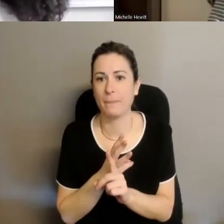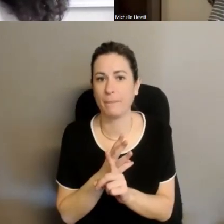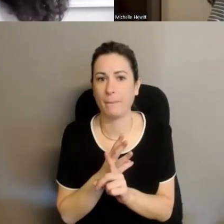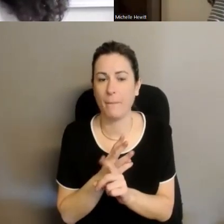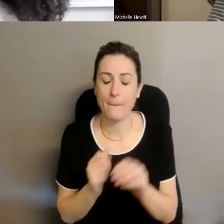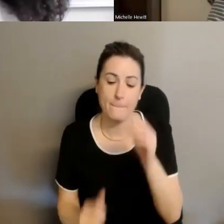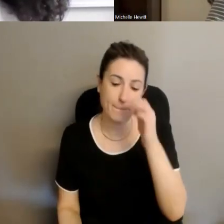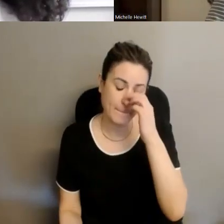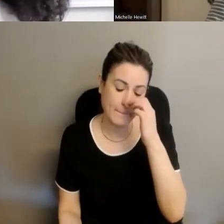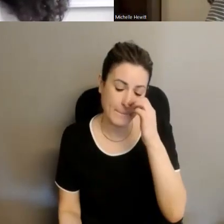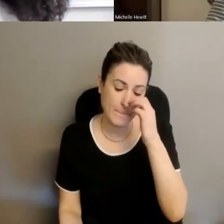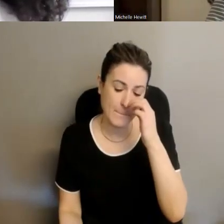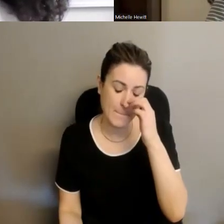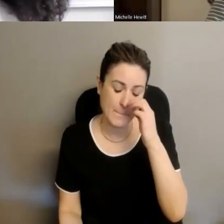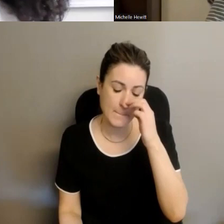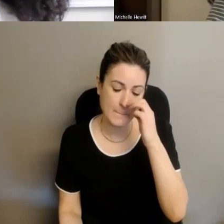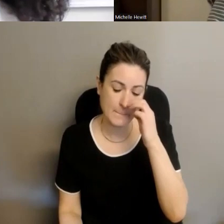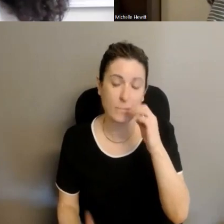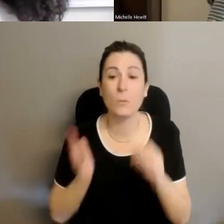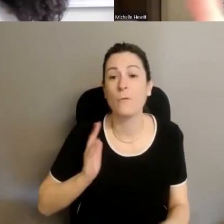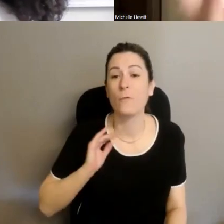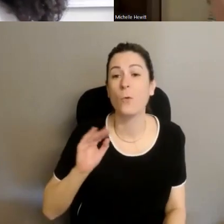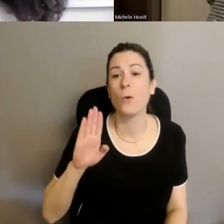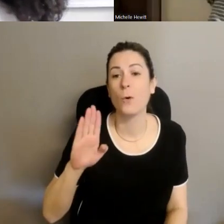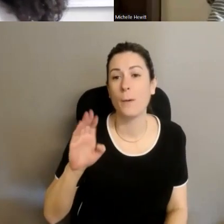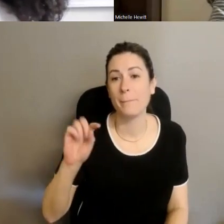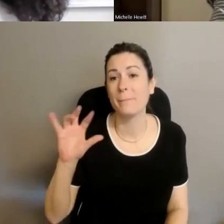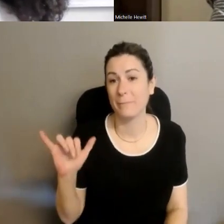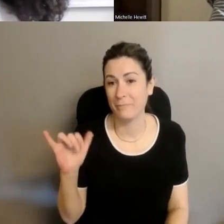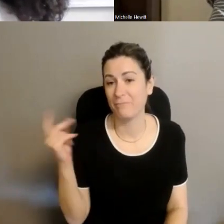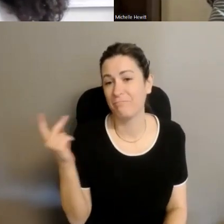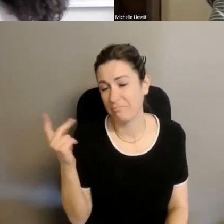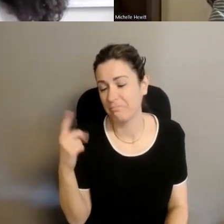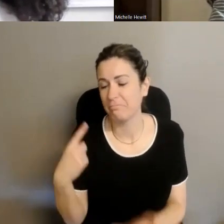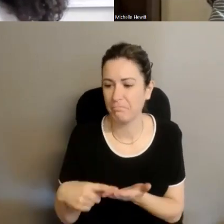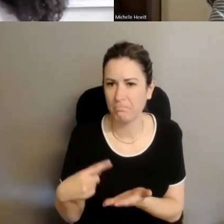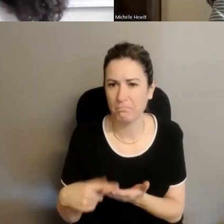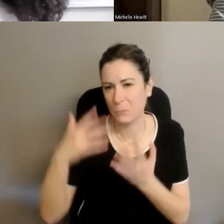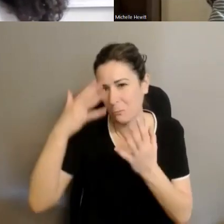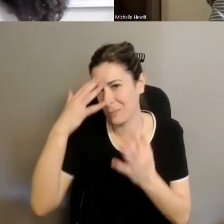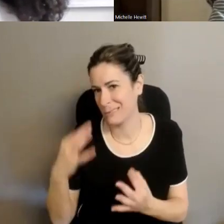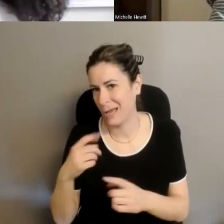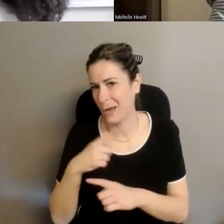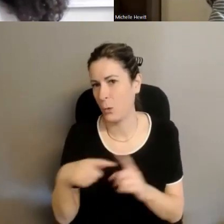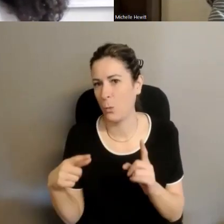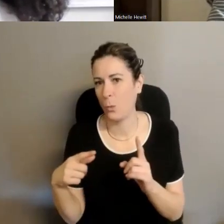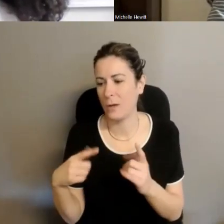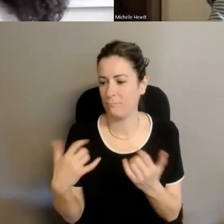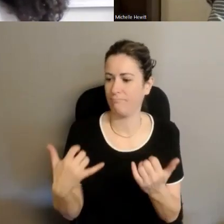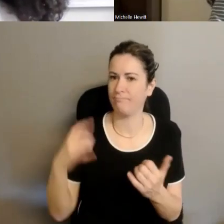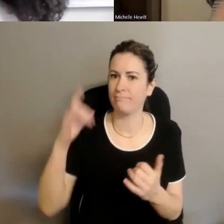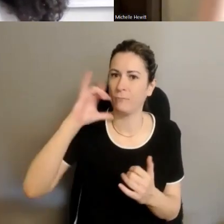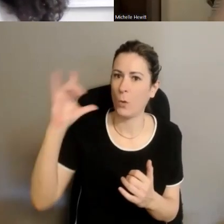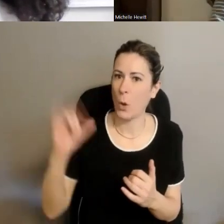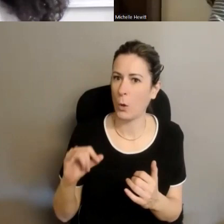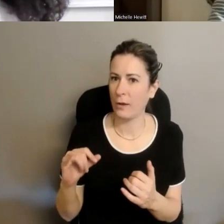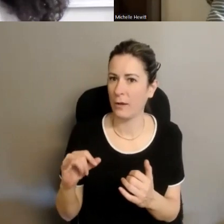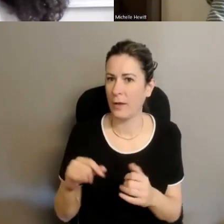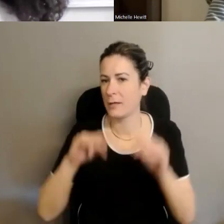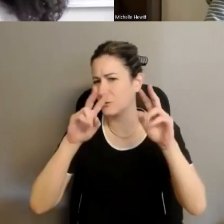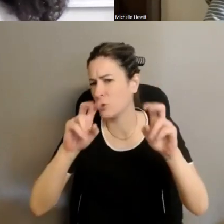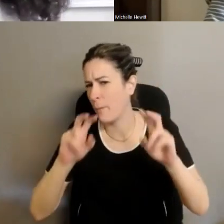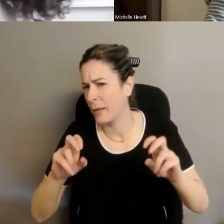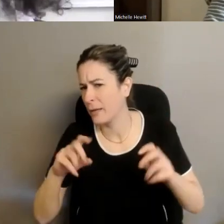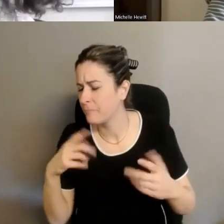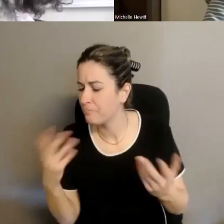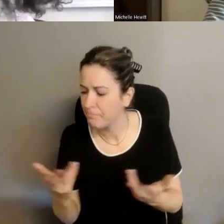conversation about, you know, what we were going to talk about in our conversation today, and I said, well, hey, who knows what